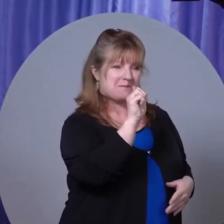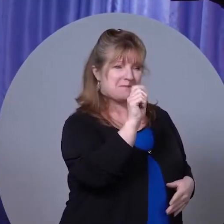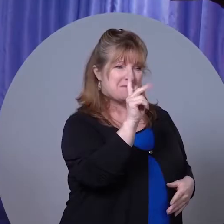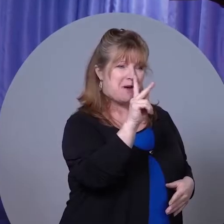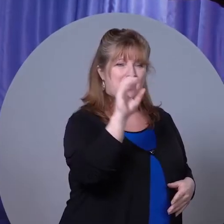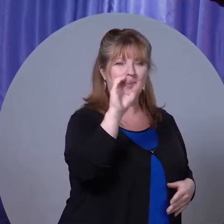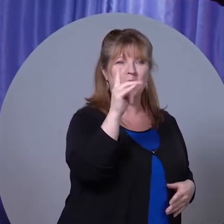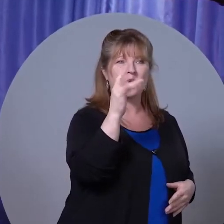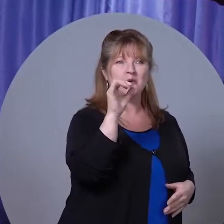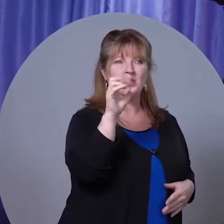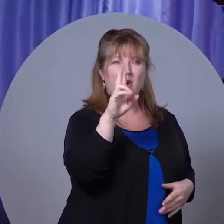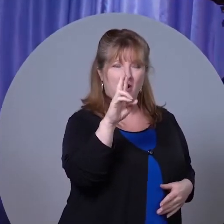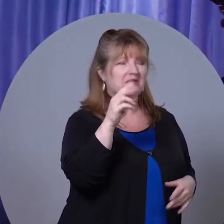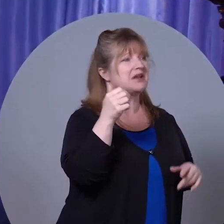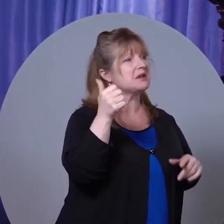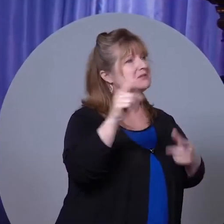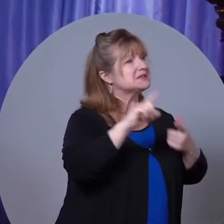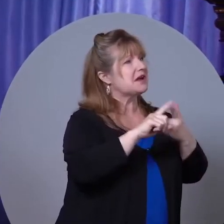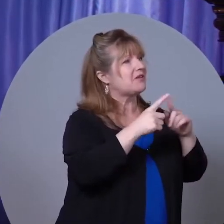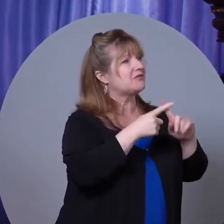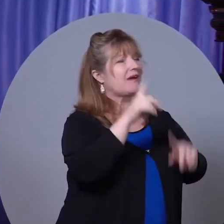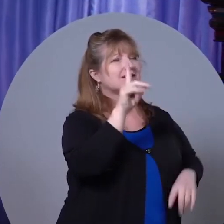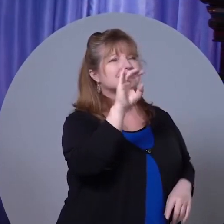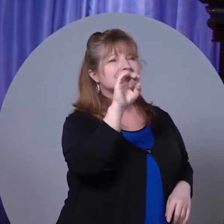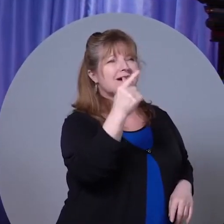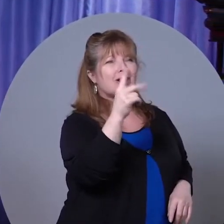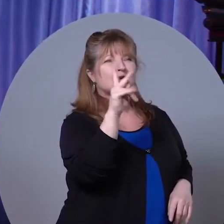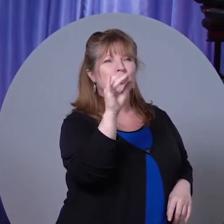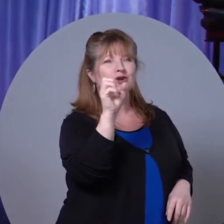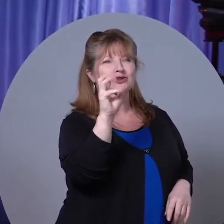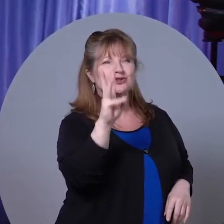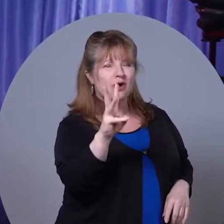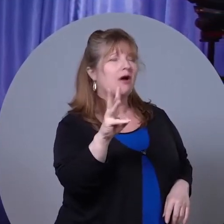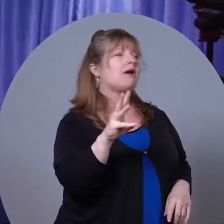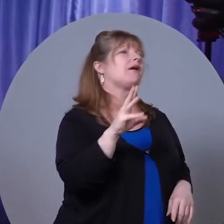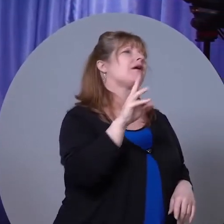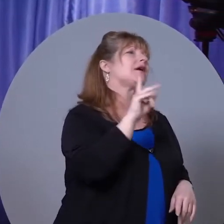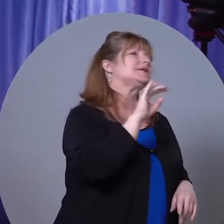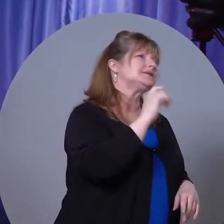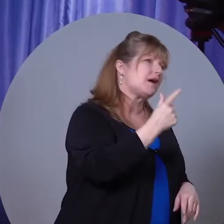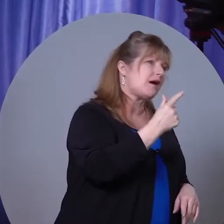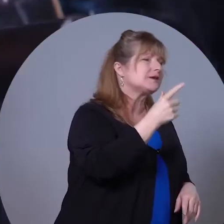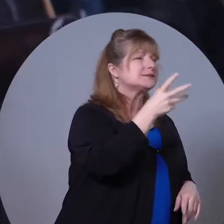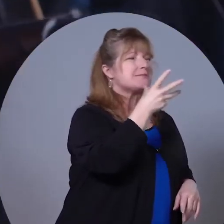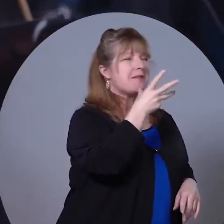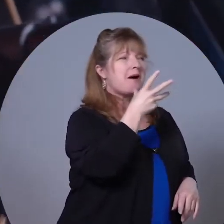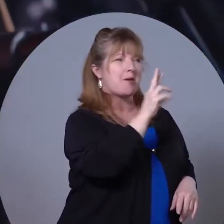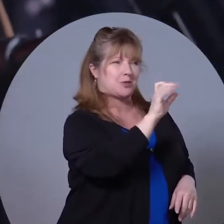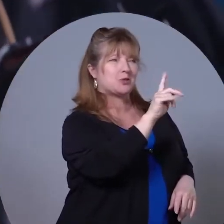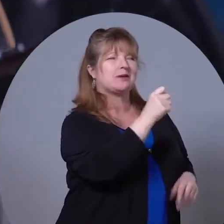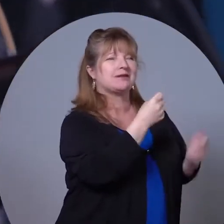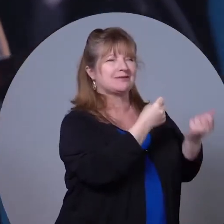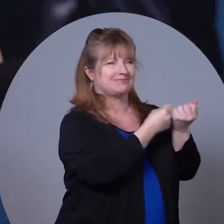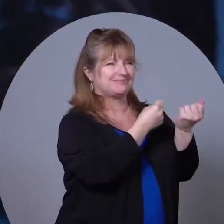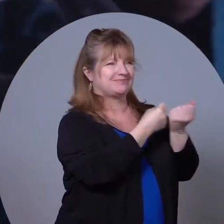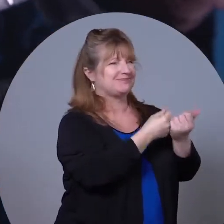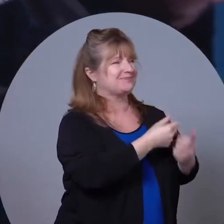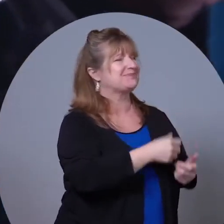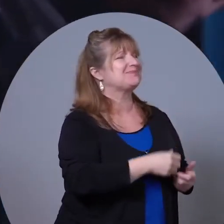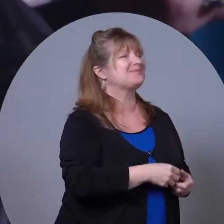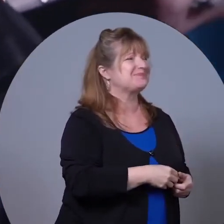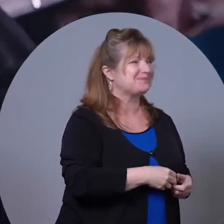recipes to take the bounty and beauty of our local food and agricultural communities and elevate them to show-stopping heights while